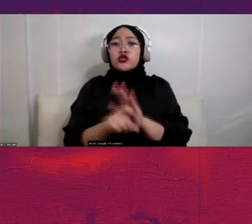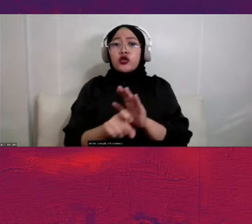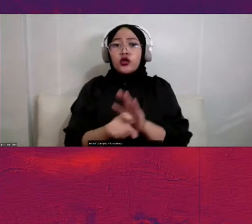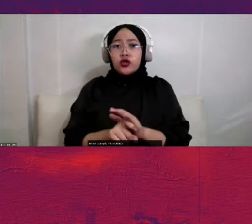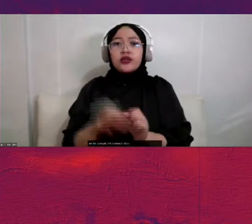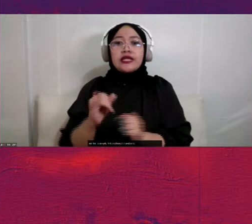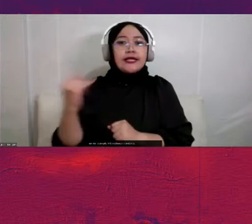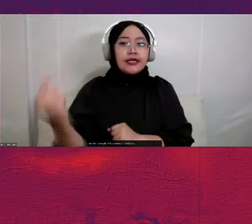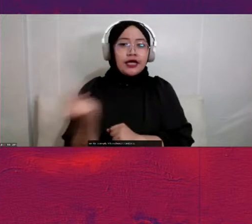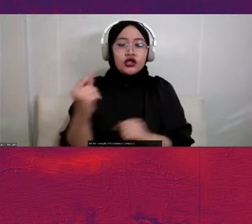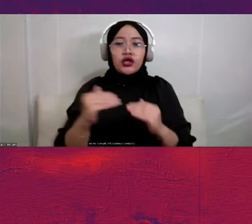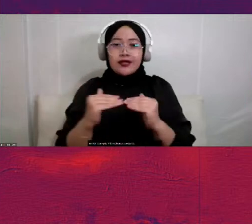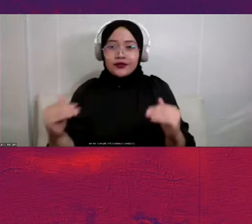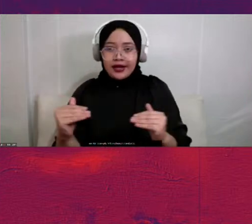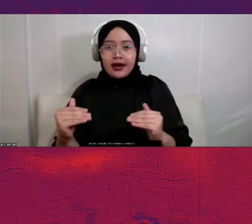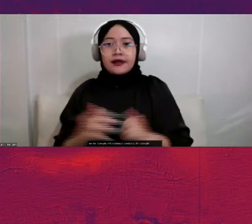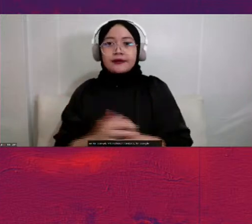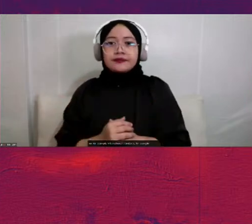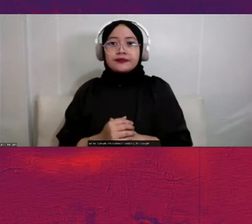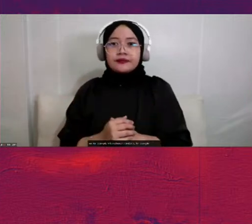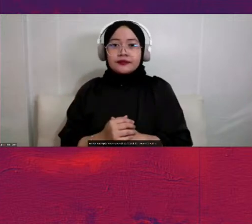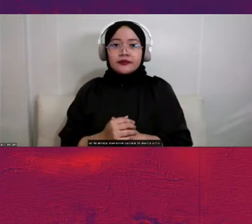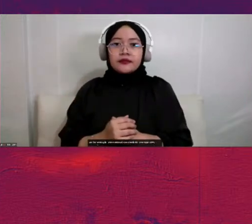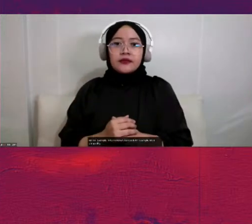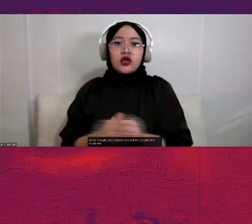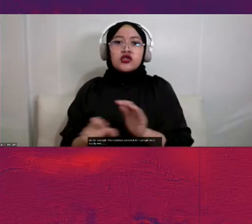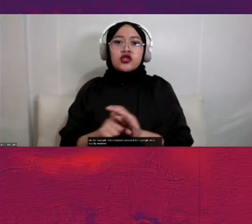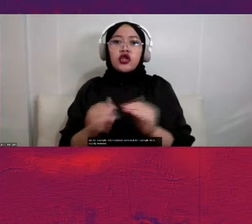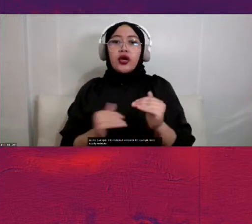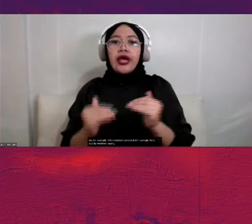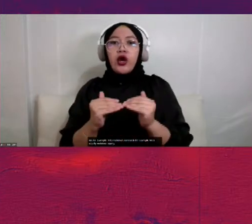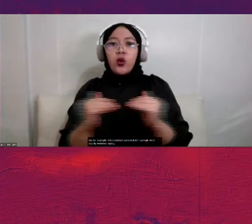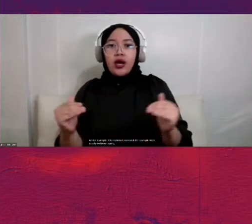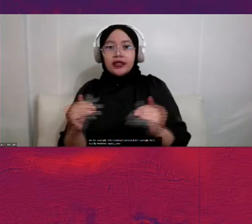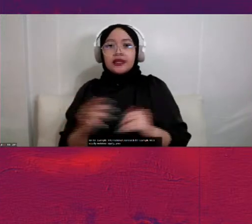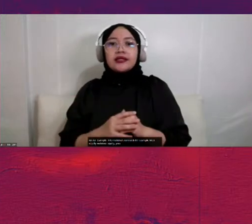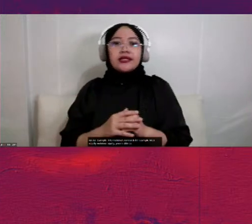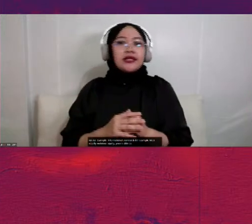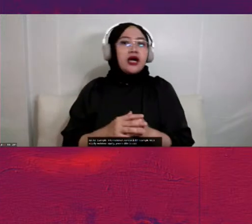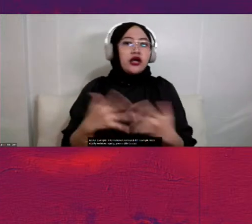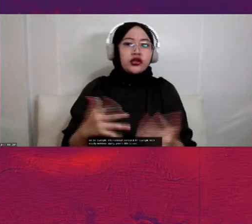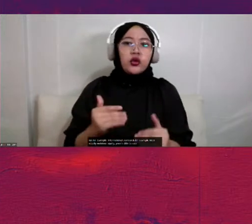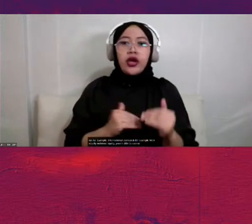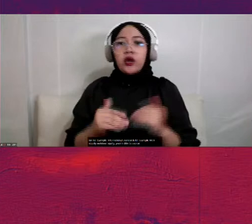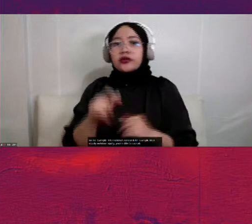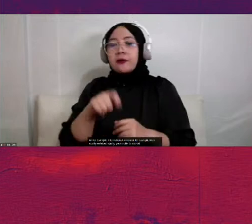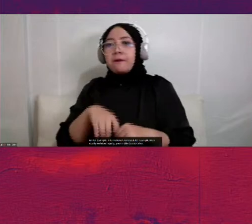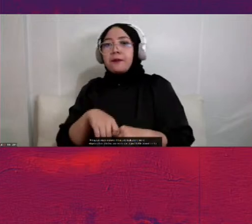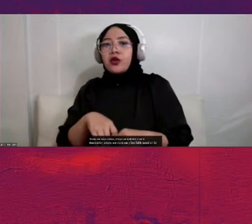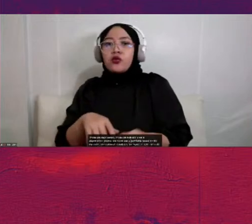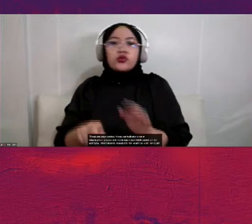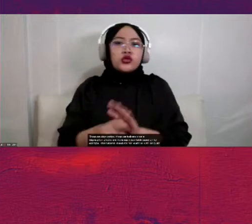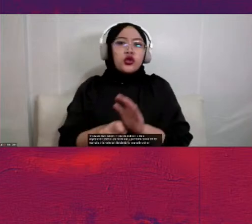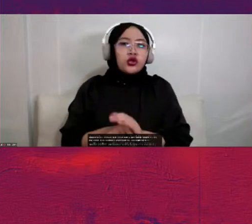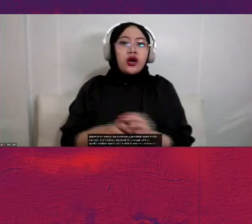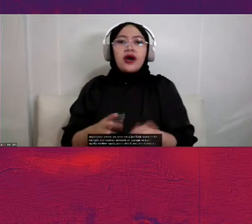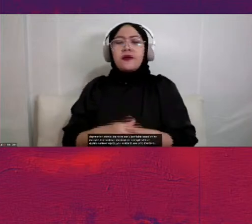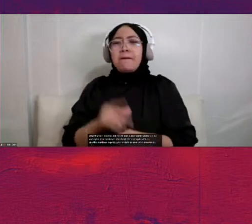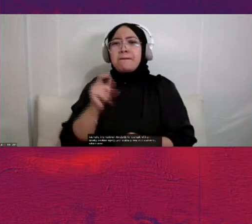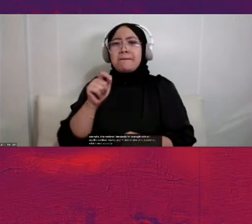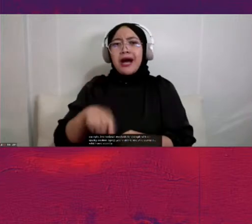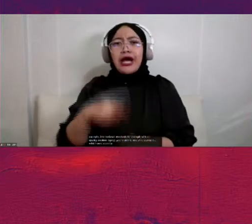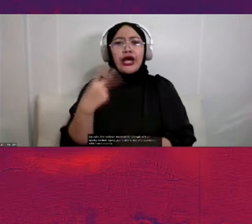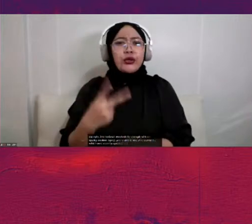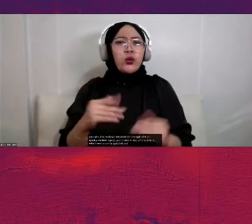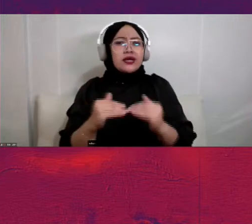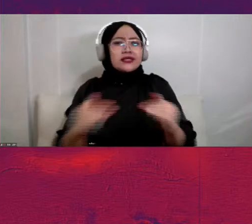international standards. For example, with air quality, outdoor air quality, you're able to use WHO standards, which were